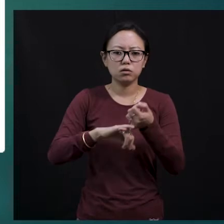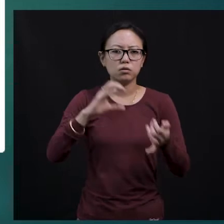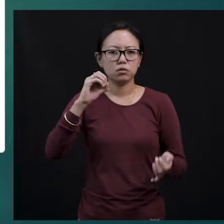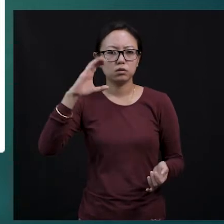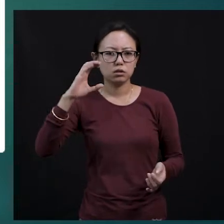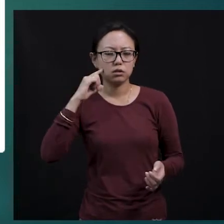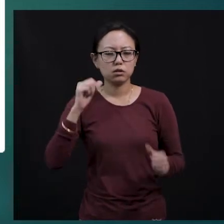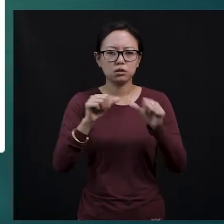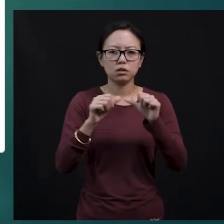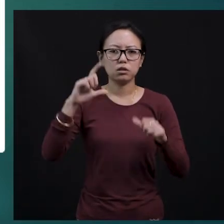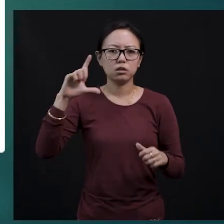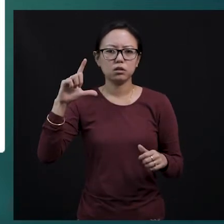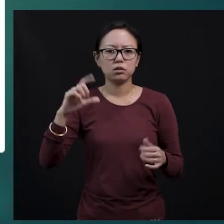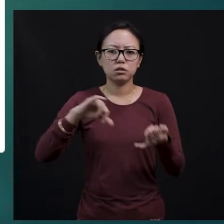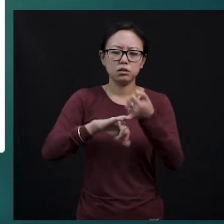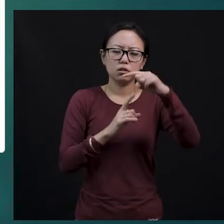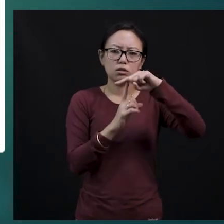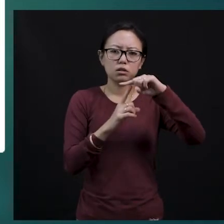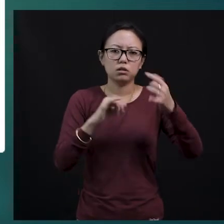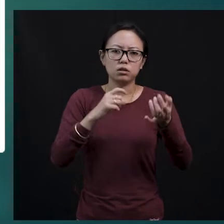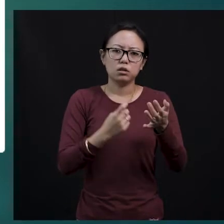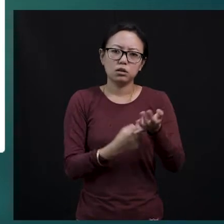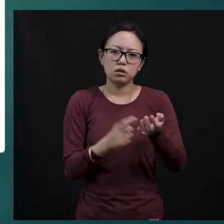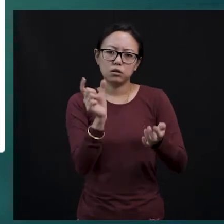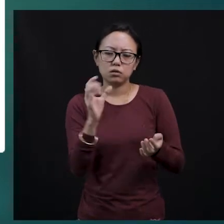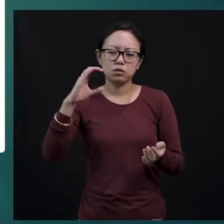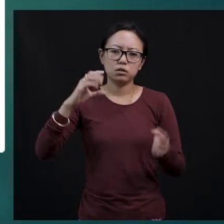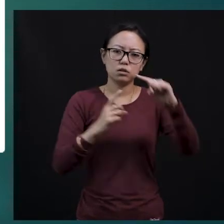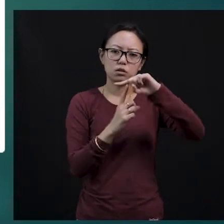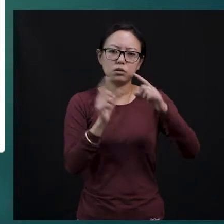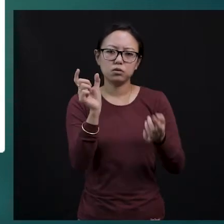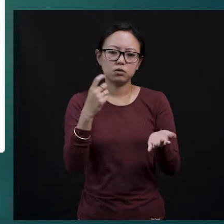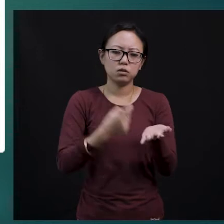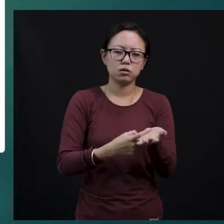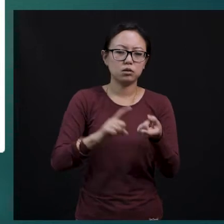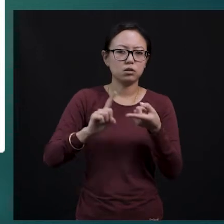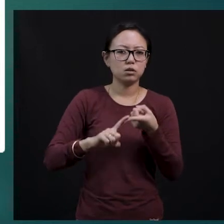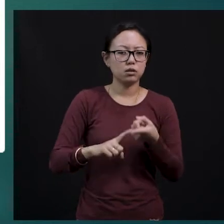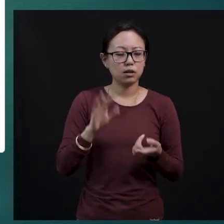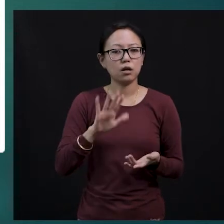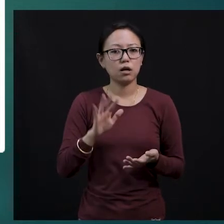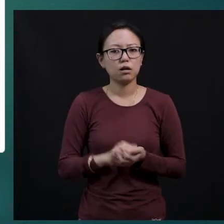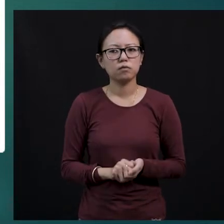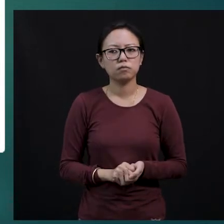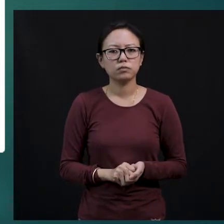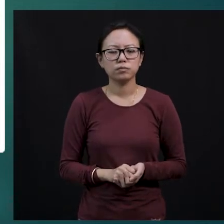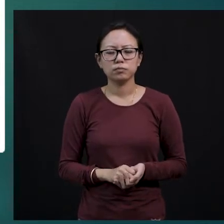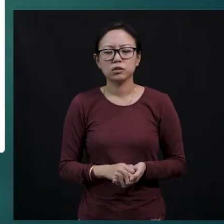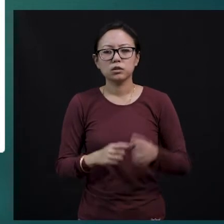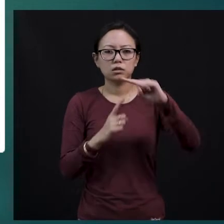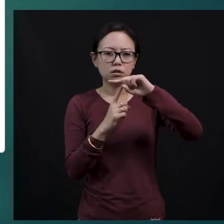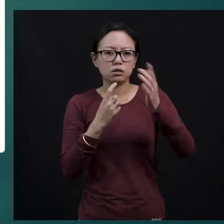with its share of prejudices especially against the tribal, especially against the communities who were